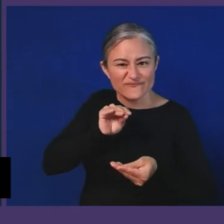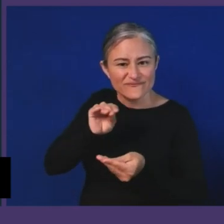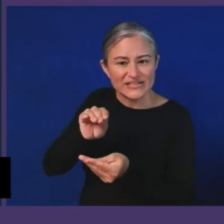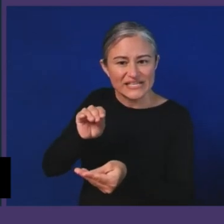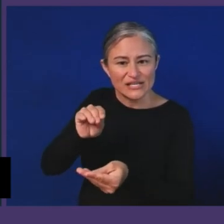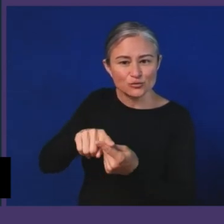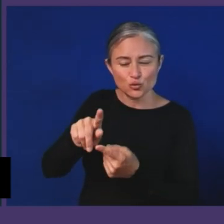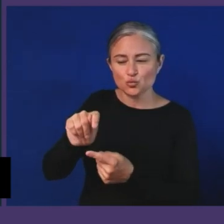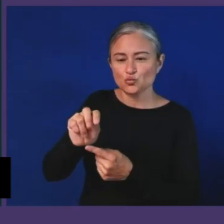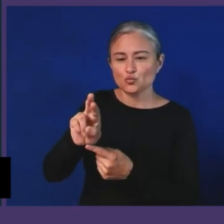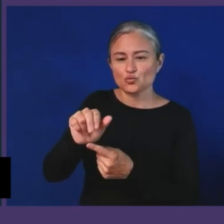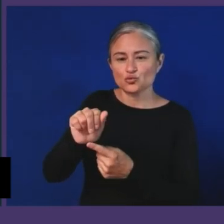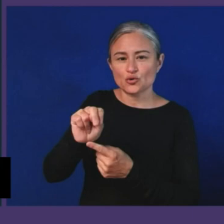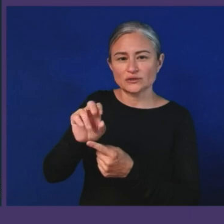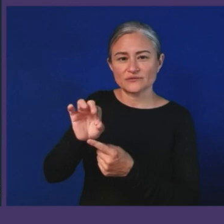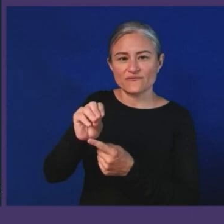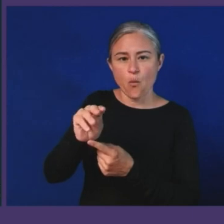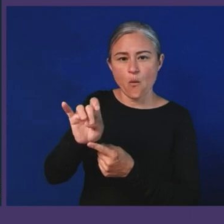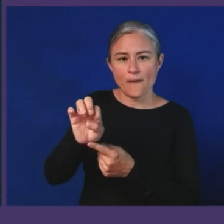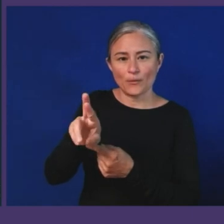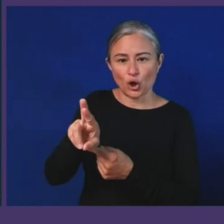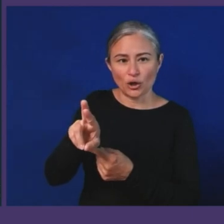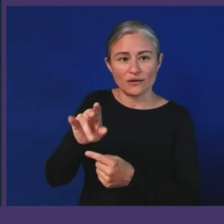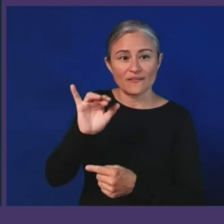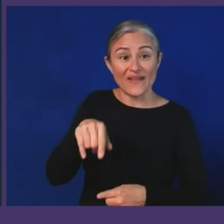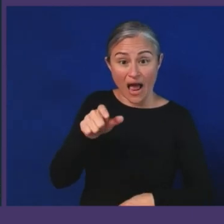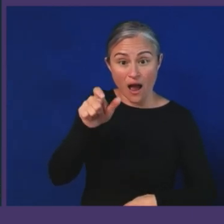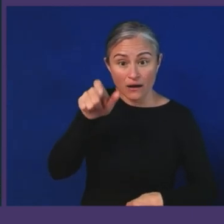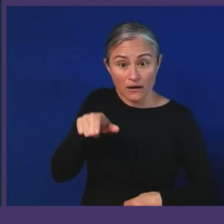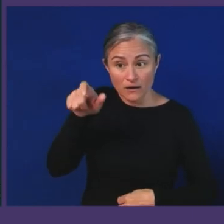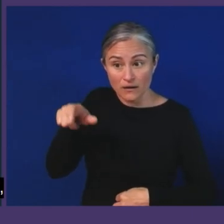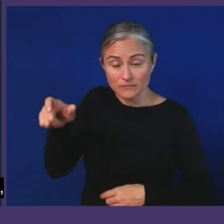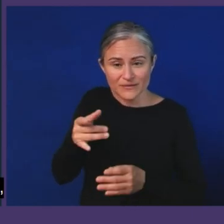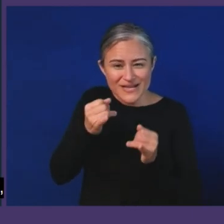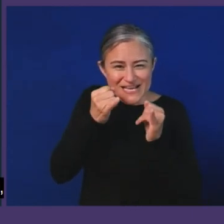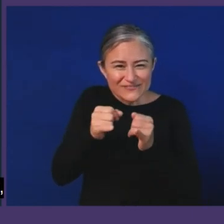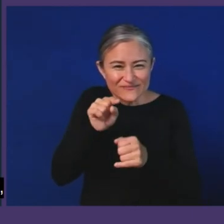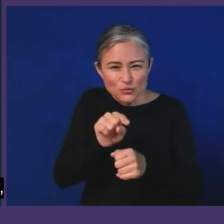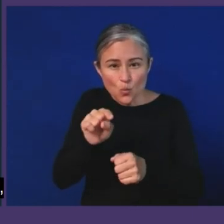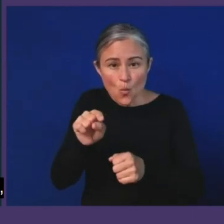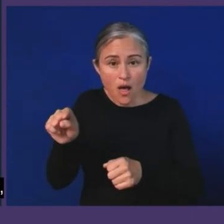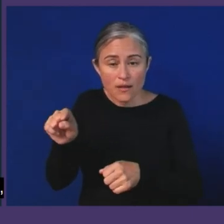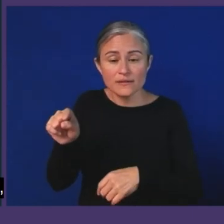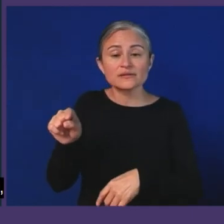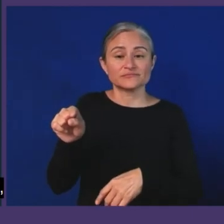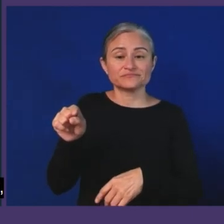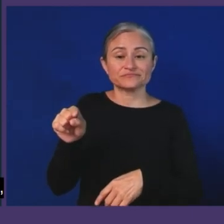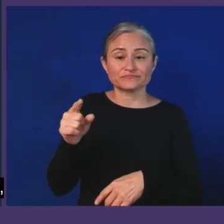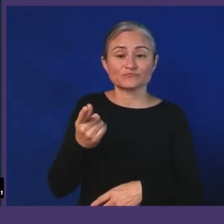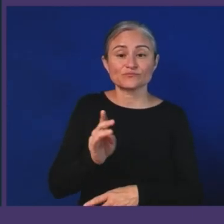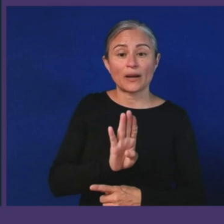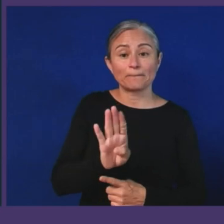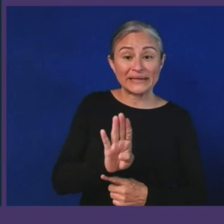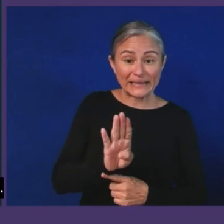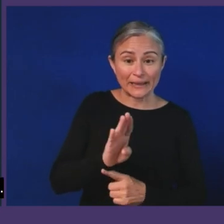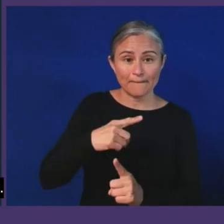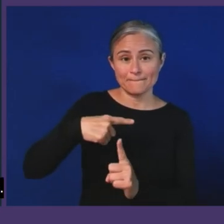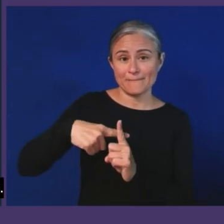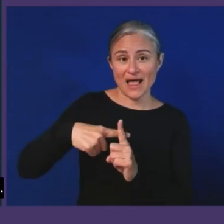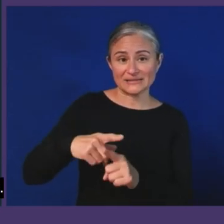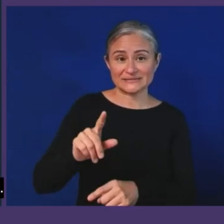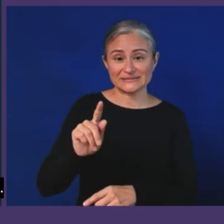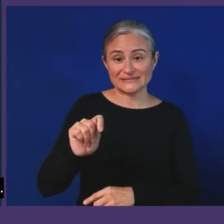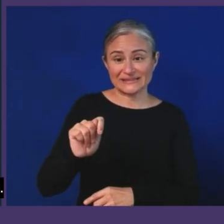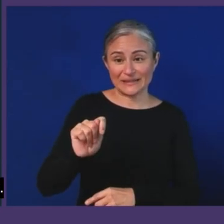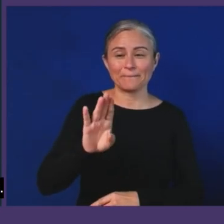stacked up in rows, and B by T, T being the maximum context length. So in my picture, I only have 10, the context length, so this could